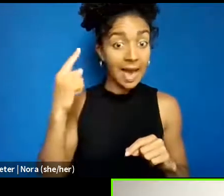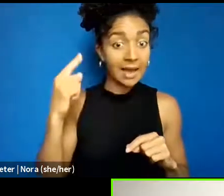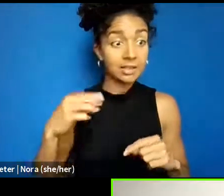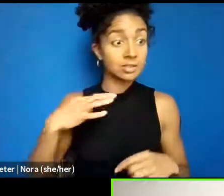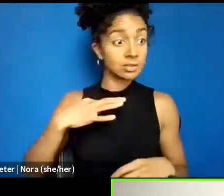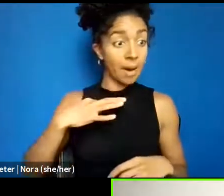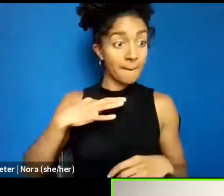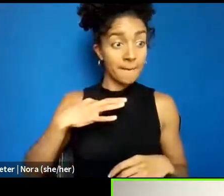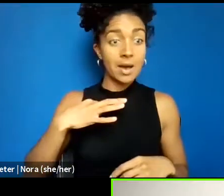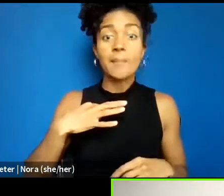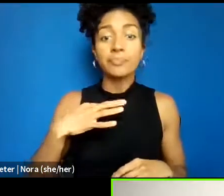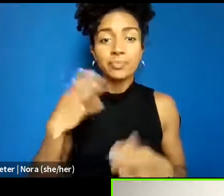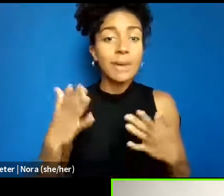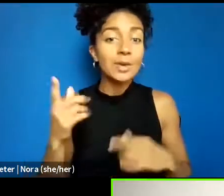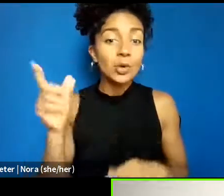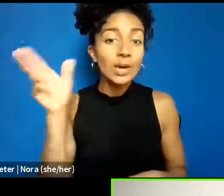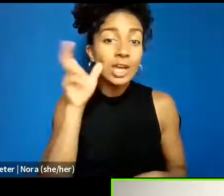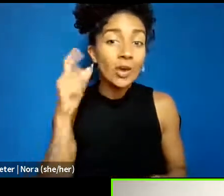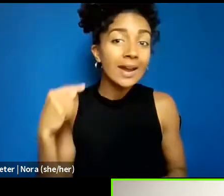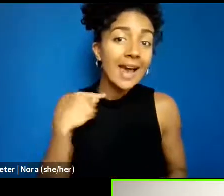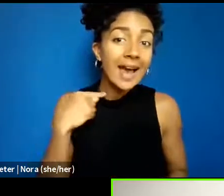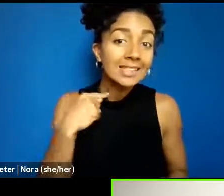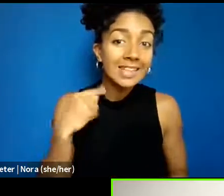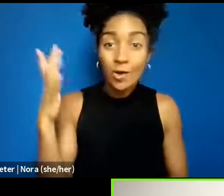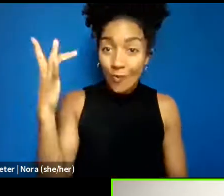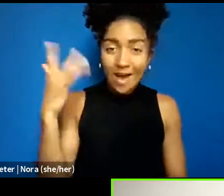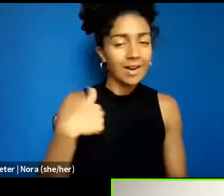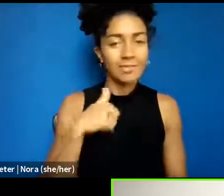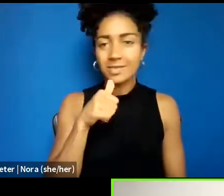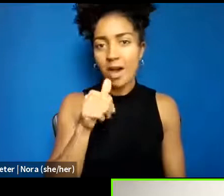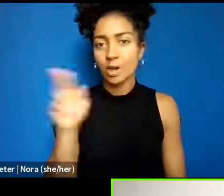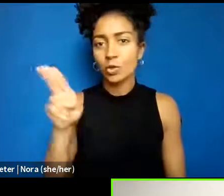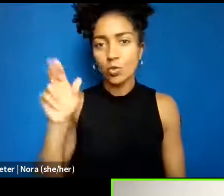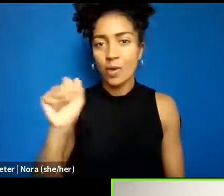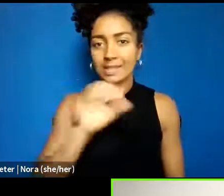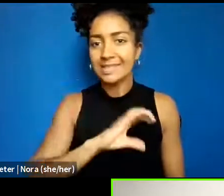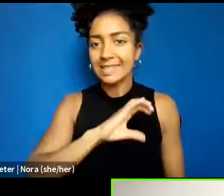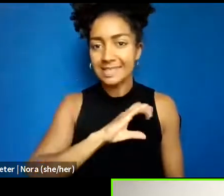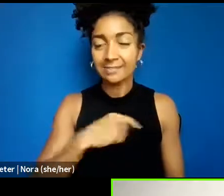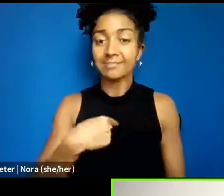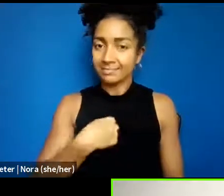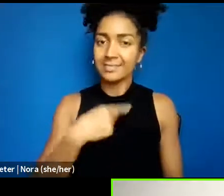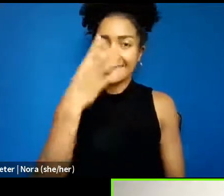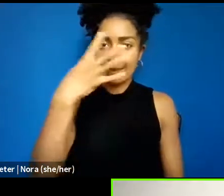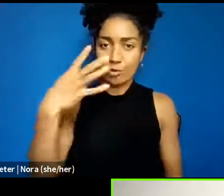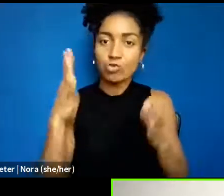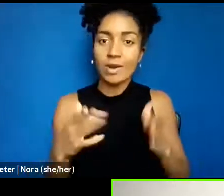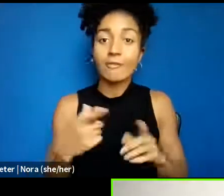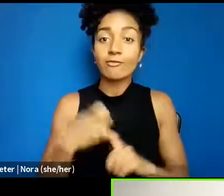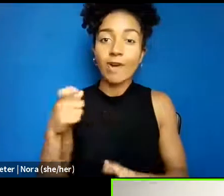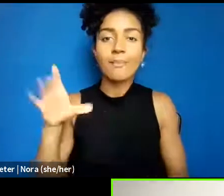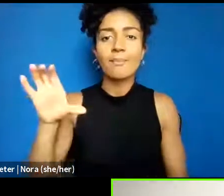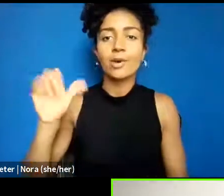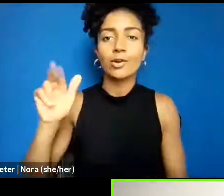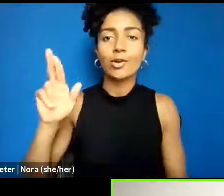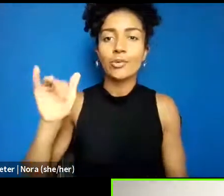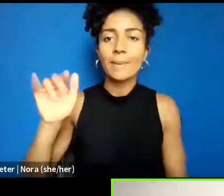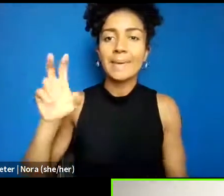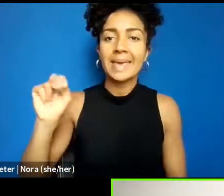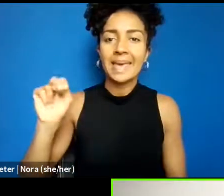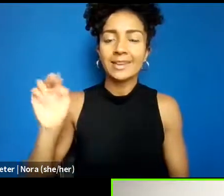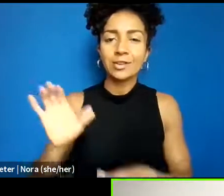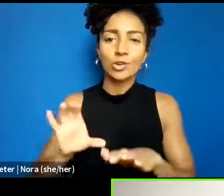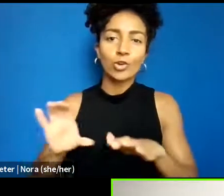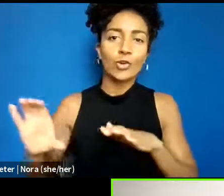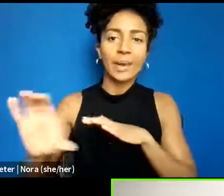hearing an accent, and that's because I am not a citizen of the United States. I'm an immigrant to this country from the Caribbean. Awesome.